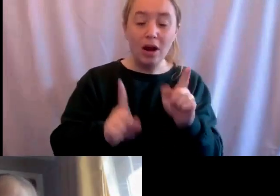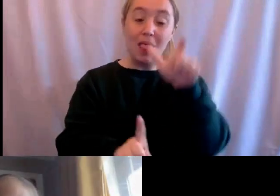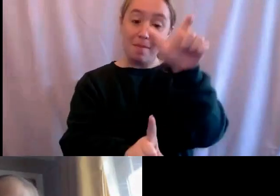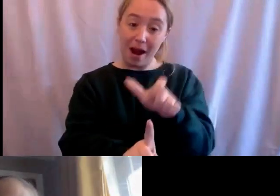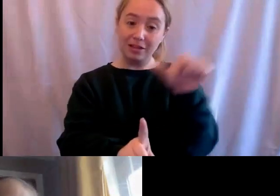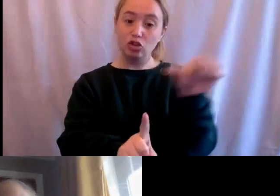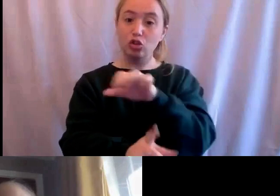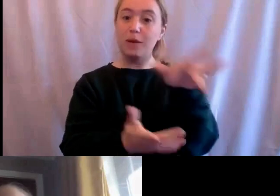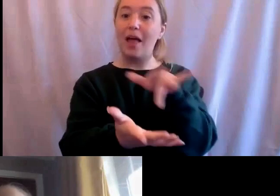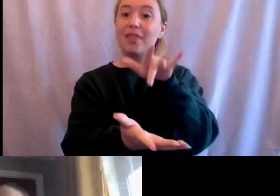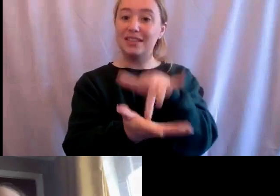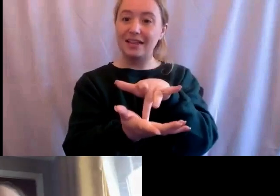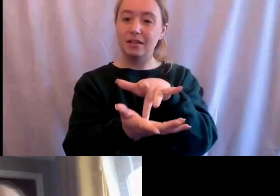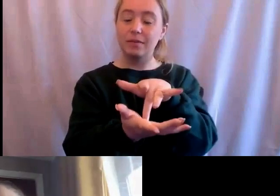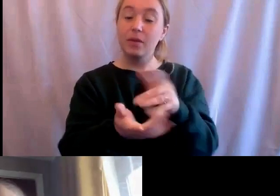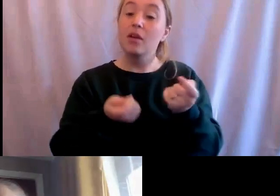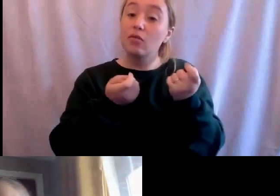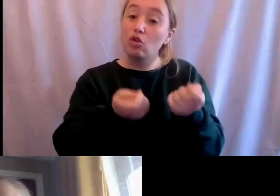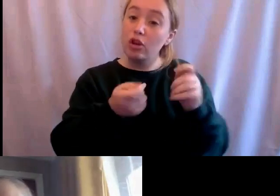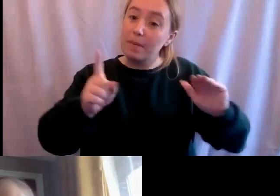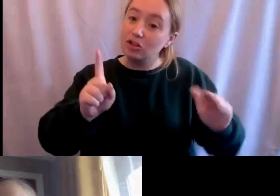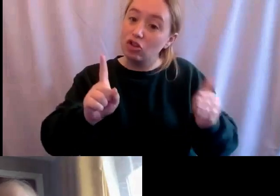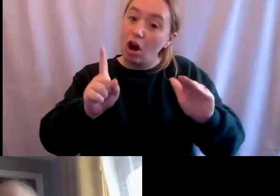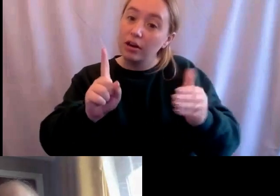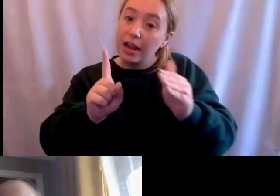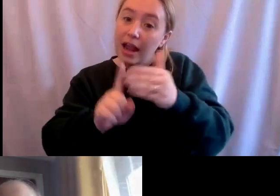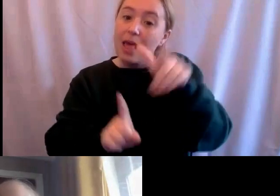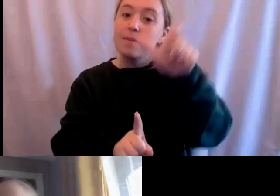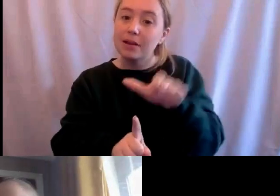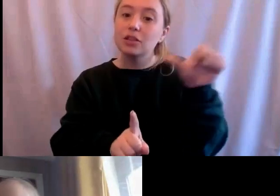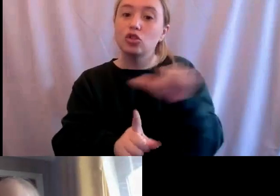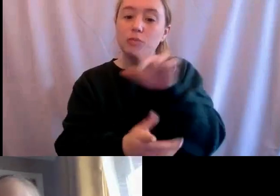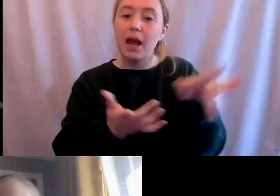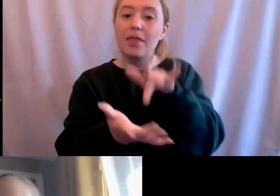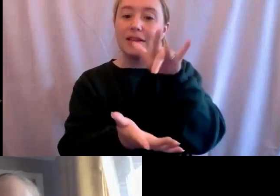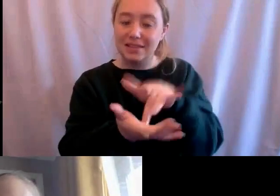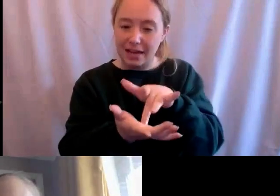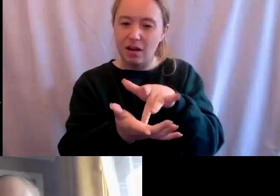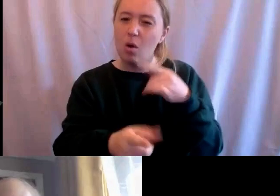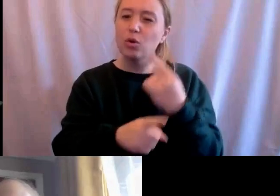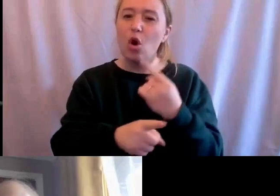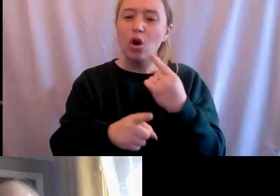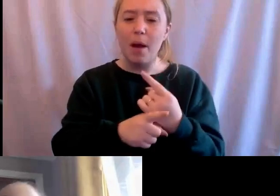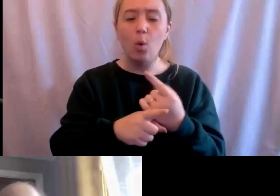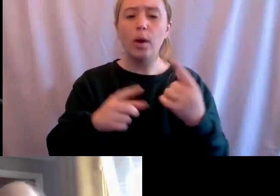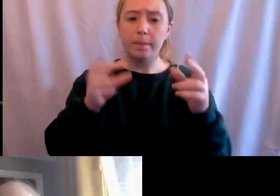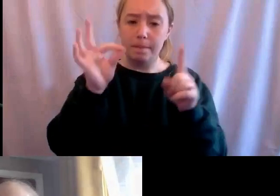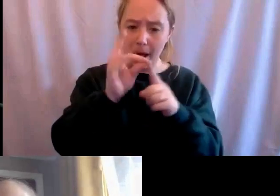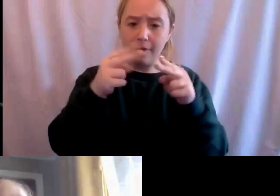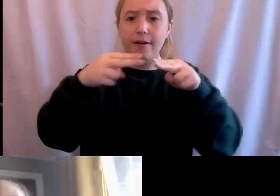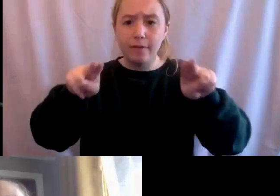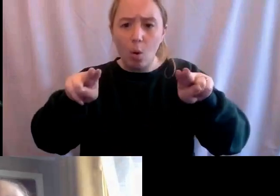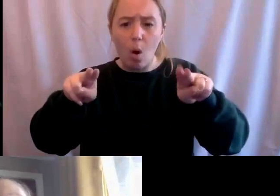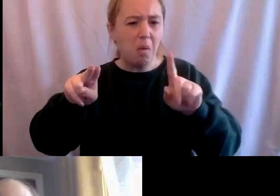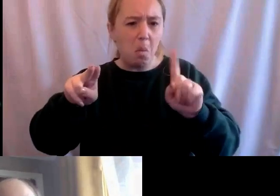journey. So along with understanding a bit more about your bodies today and what can go wrong with your pelvic floor, and if you do need to